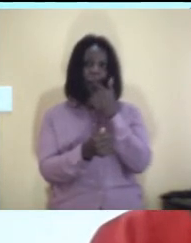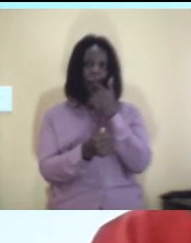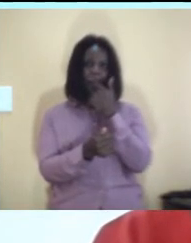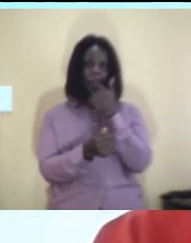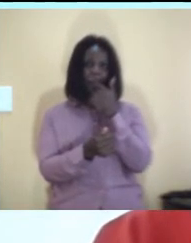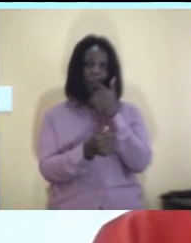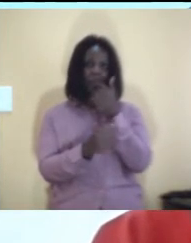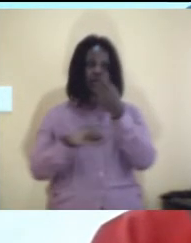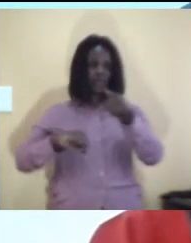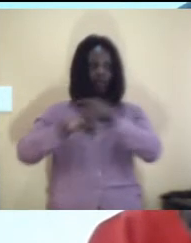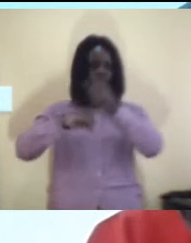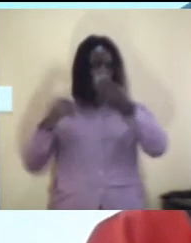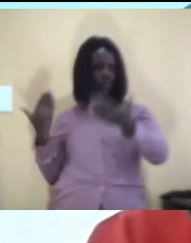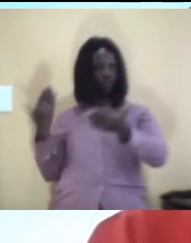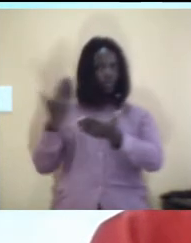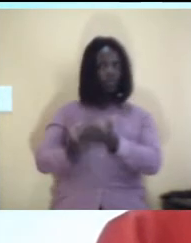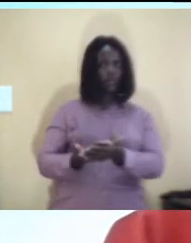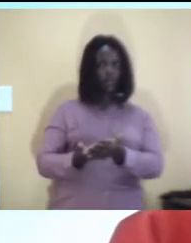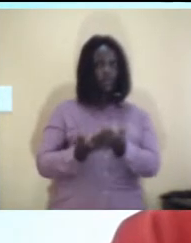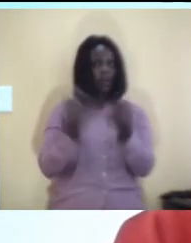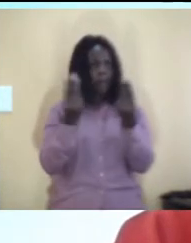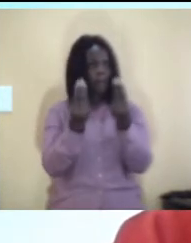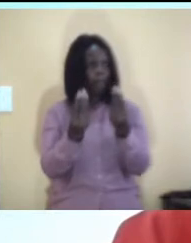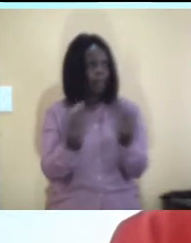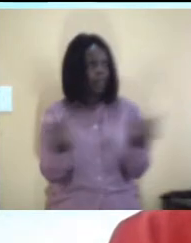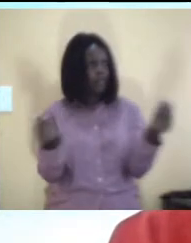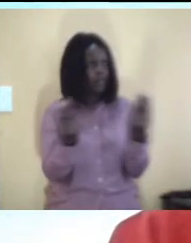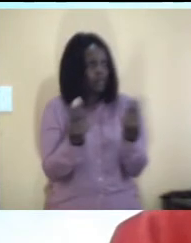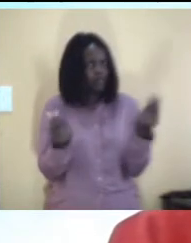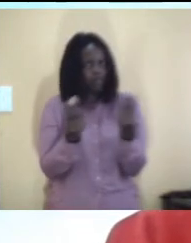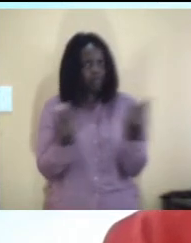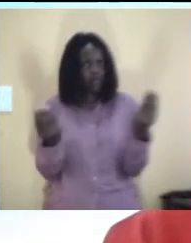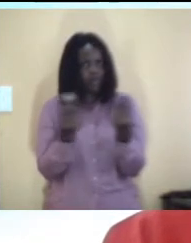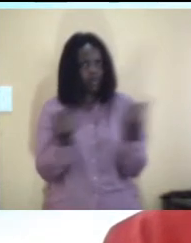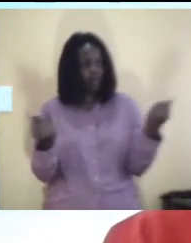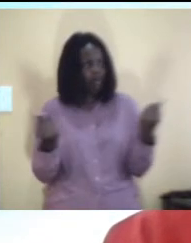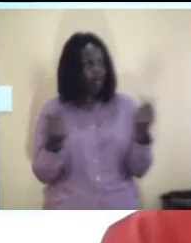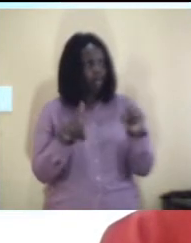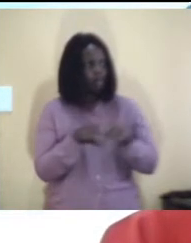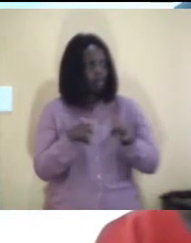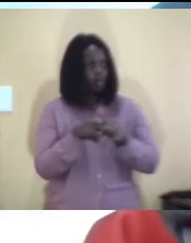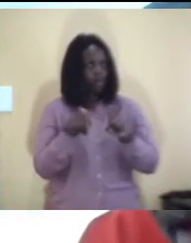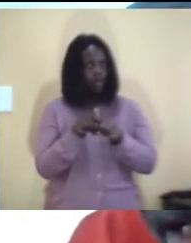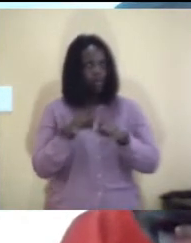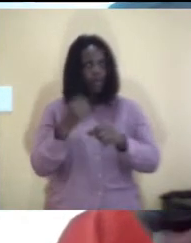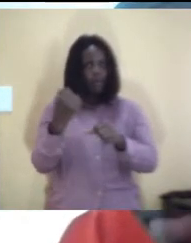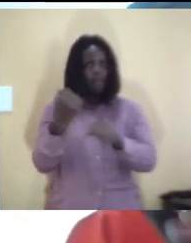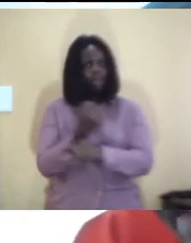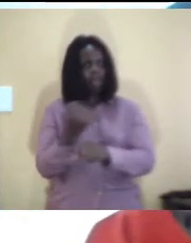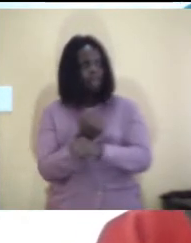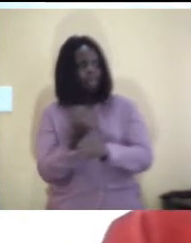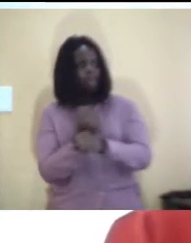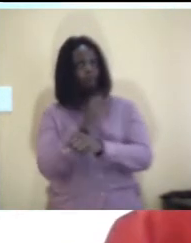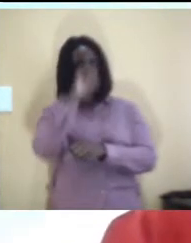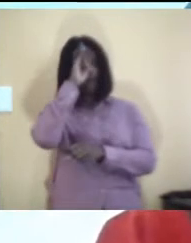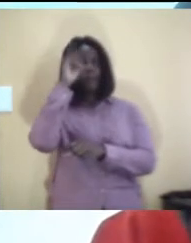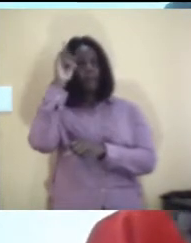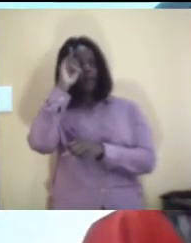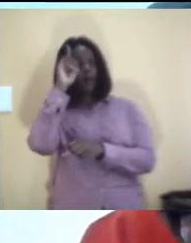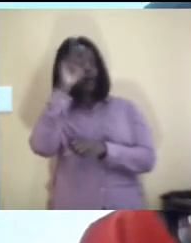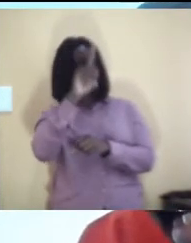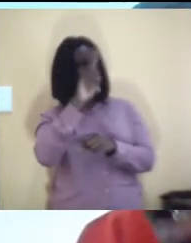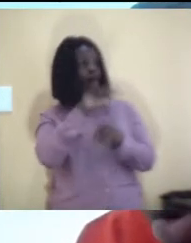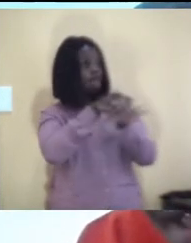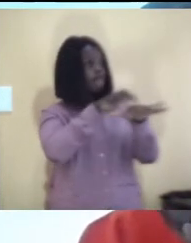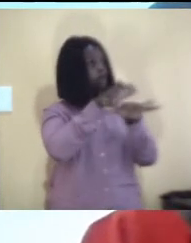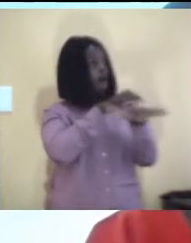To date, there has been no material increase in productivity for Black commercial farmers, and there has